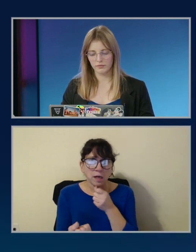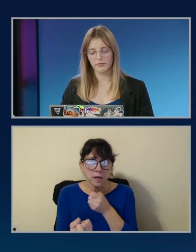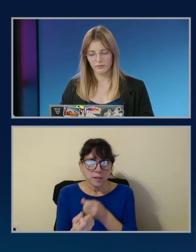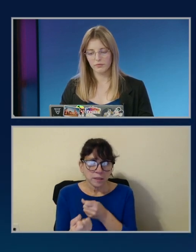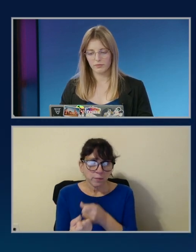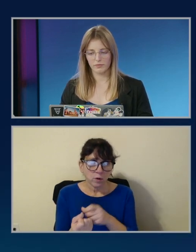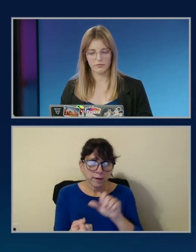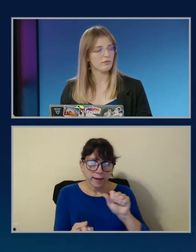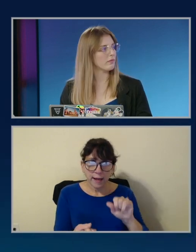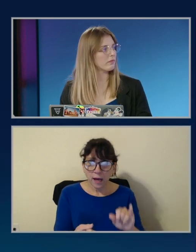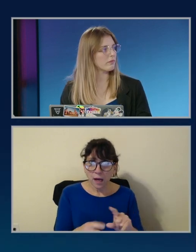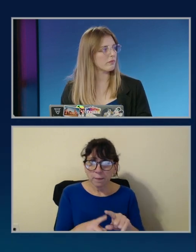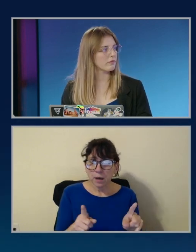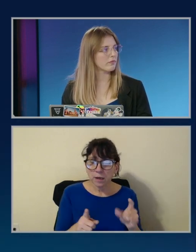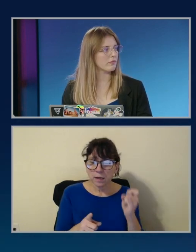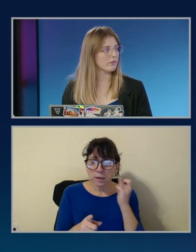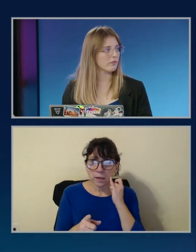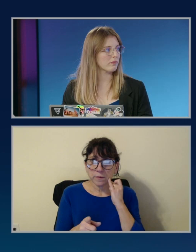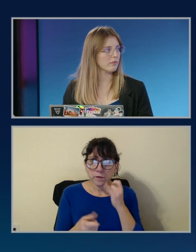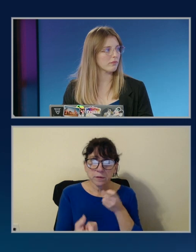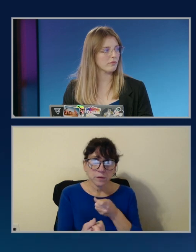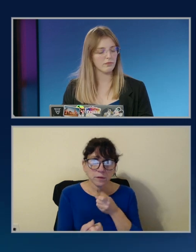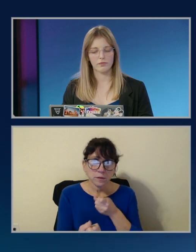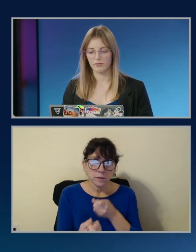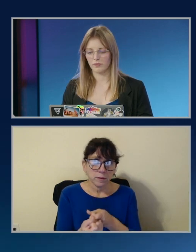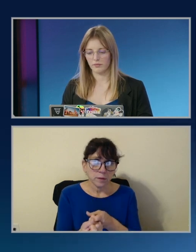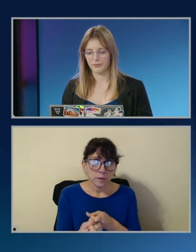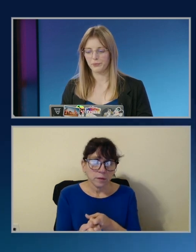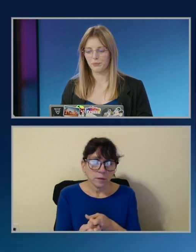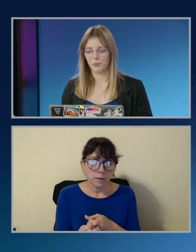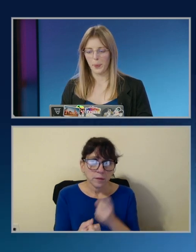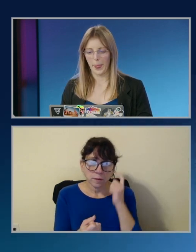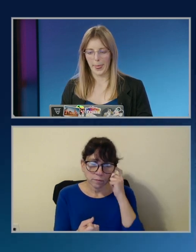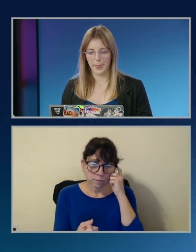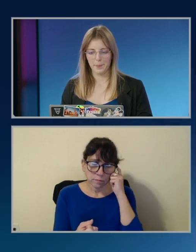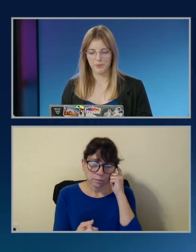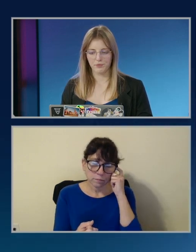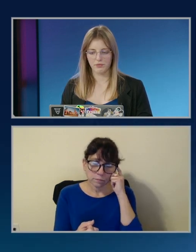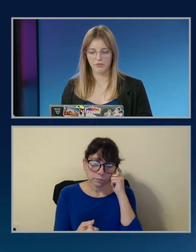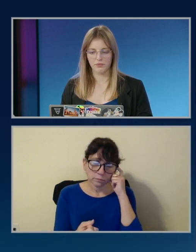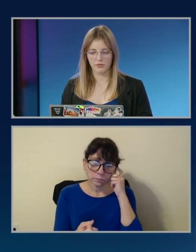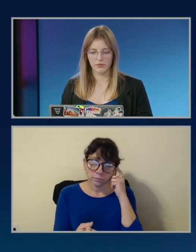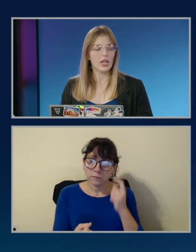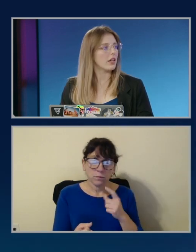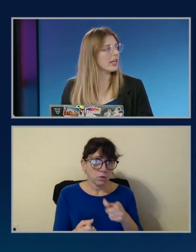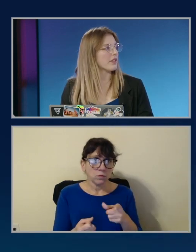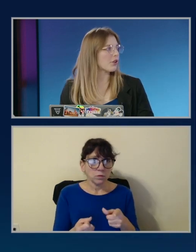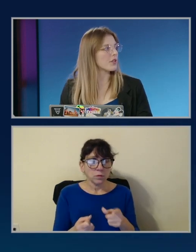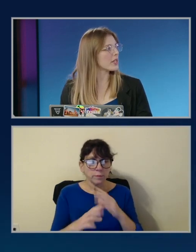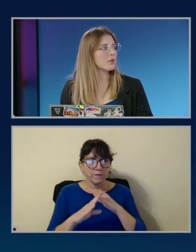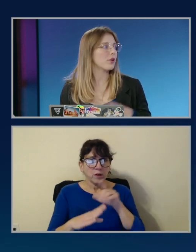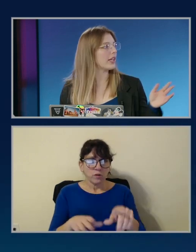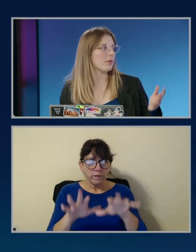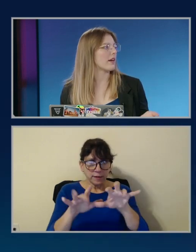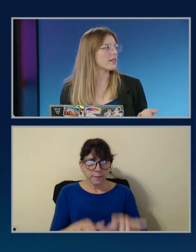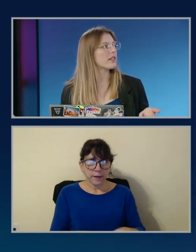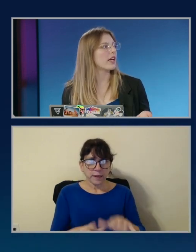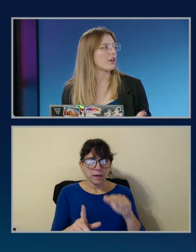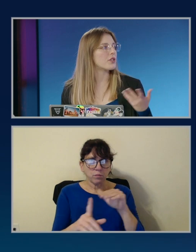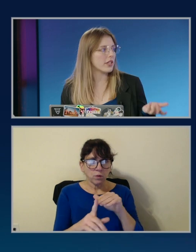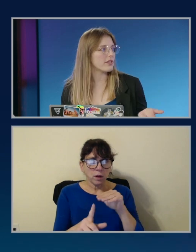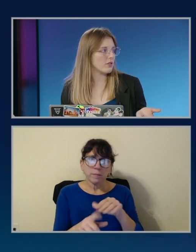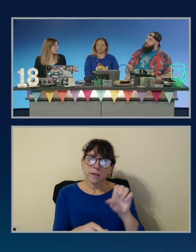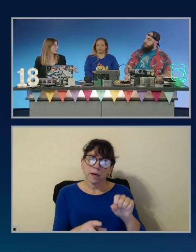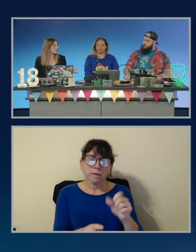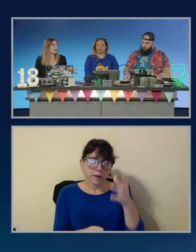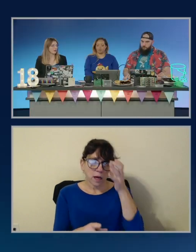But if it would support the stable diffusion, it could still prevent you from entering a prompt. It wouldn't be able to respond. Yeah, the concept totally applies. Yeah,